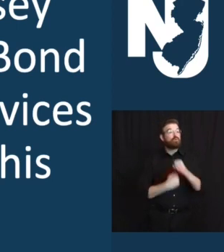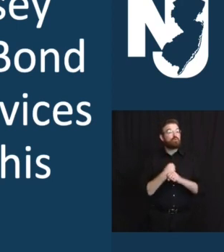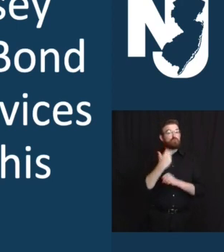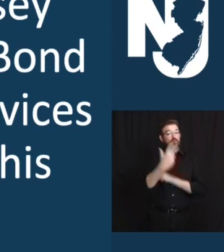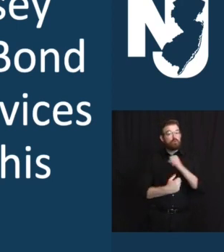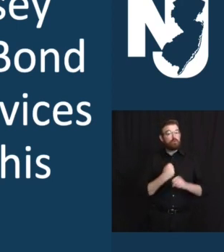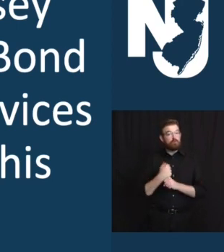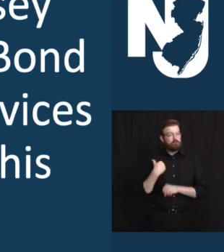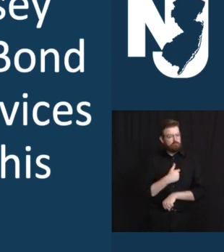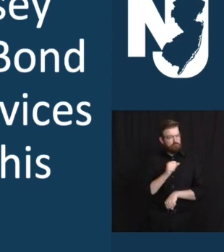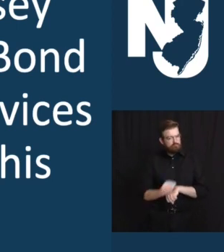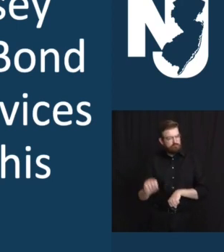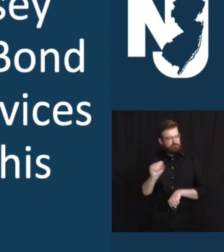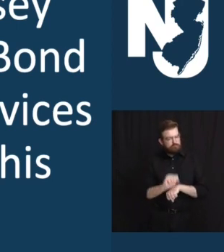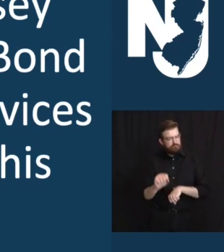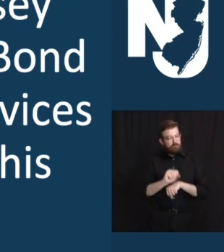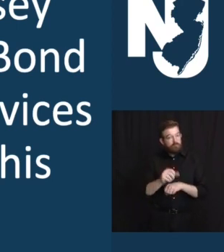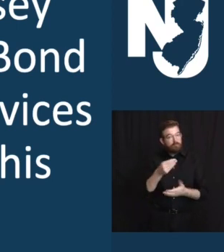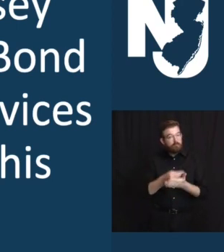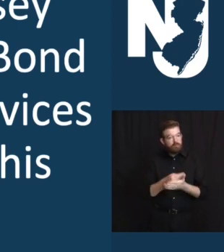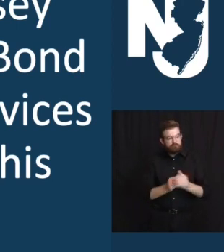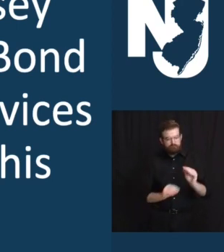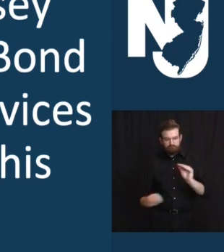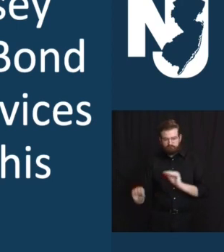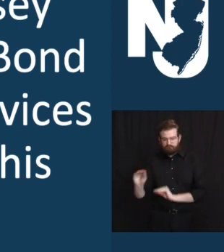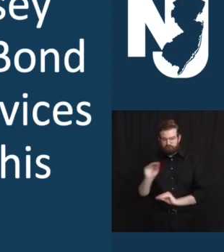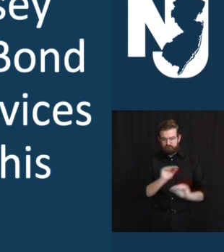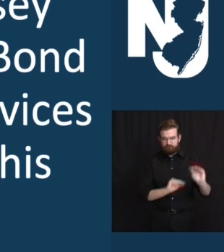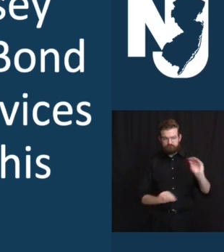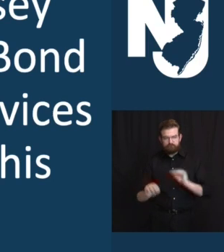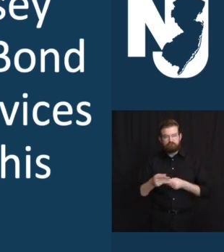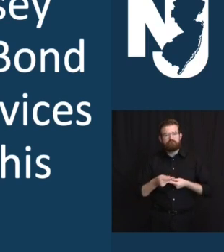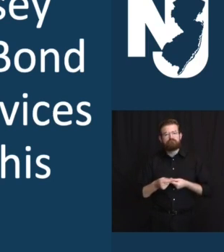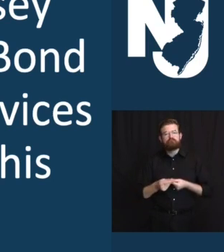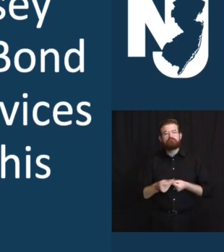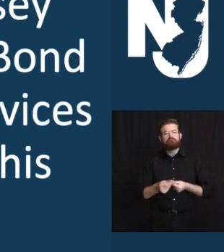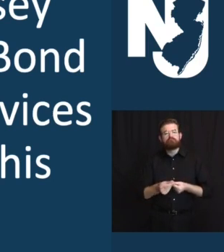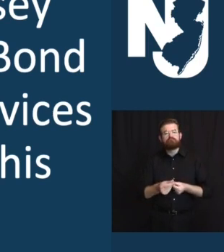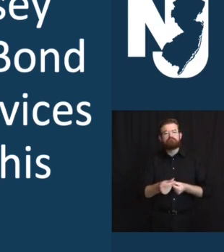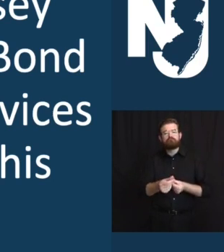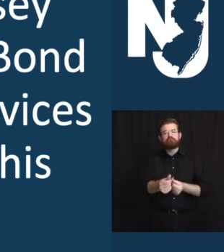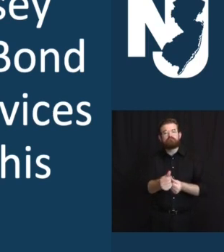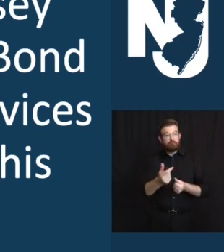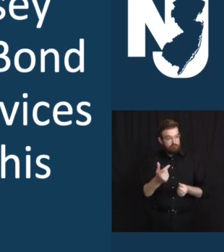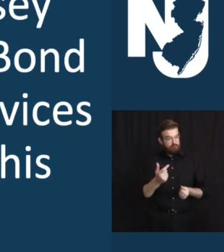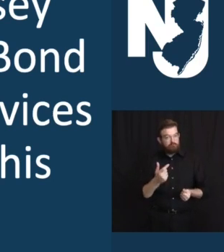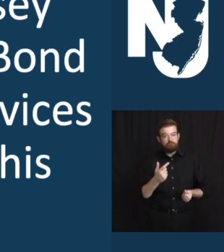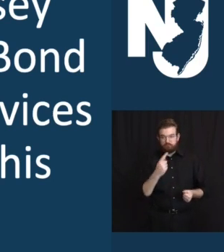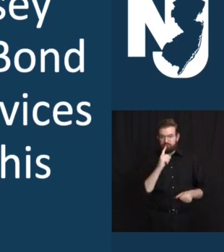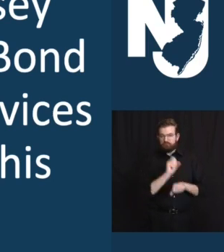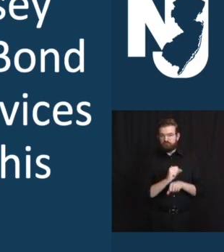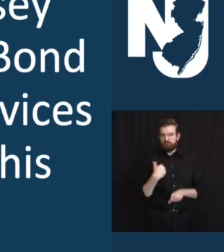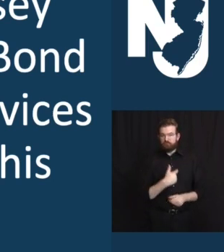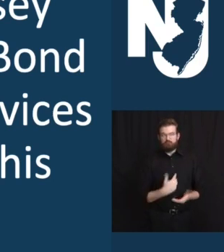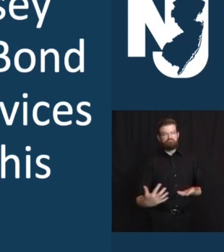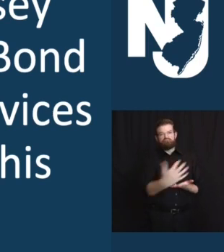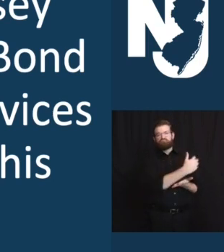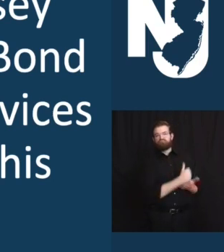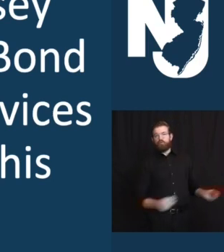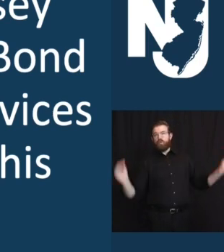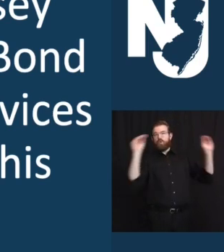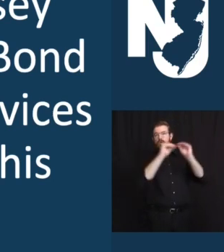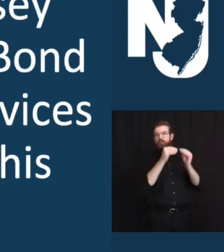entirely new fiscal direction. We had record high surpluses, record low reliance on things like